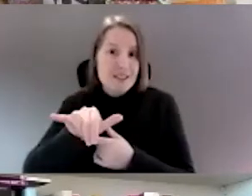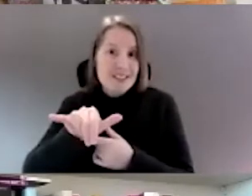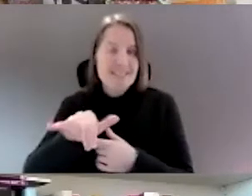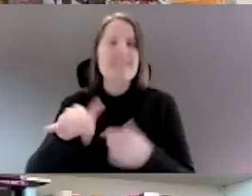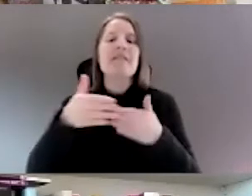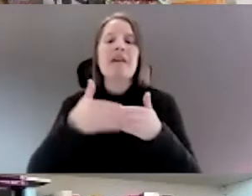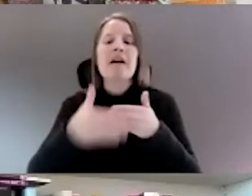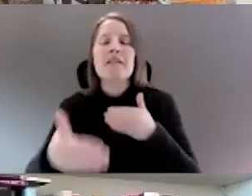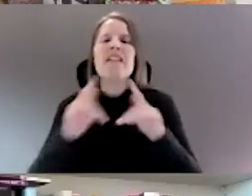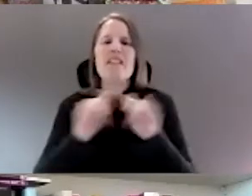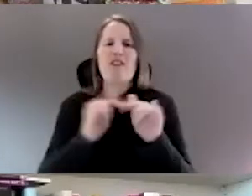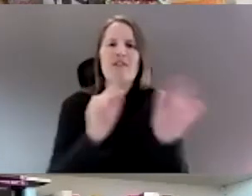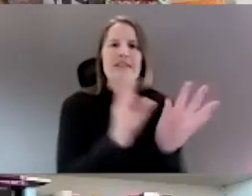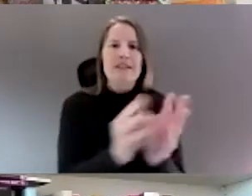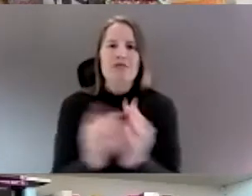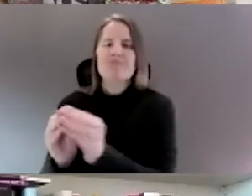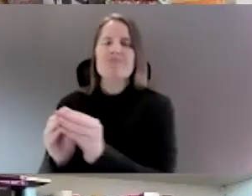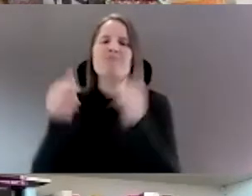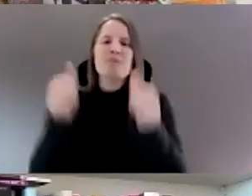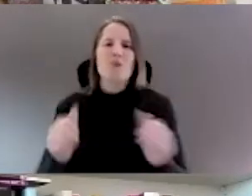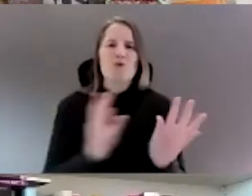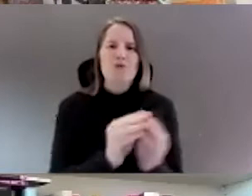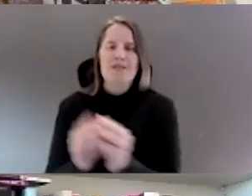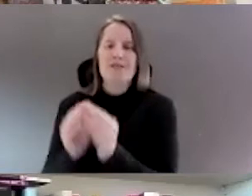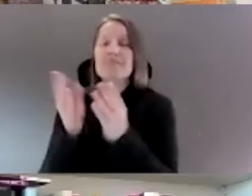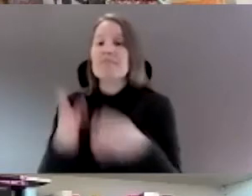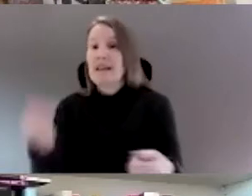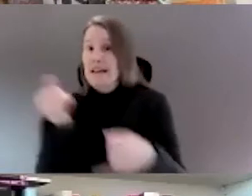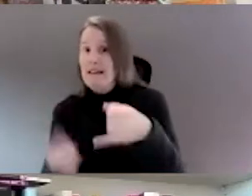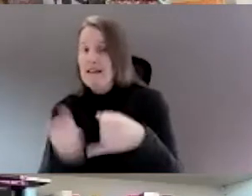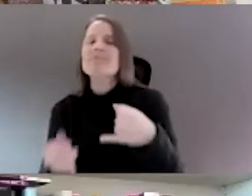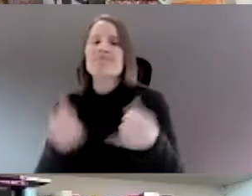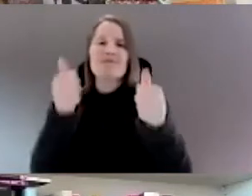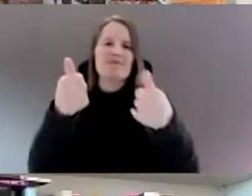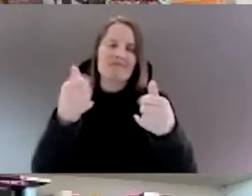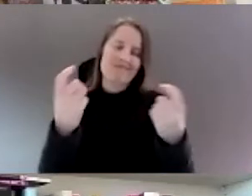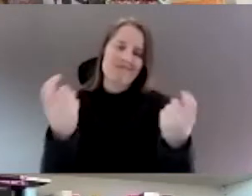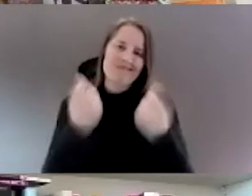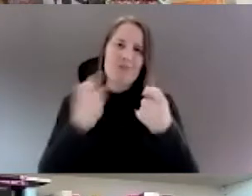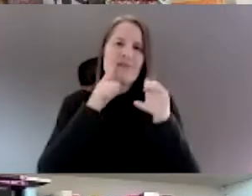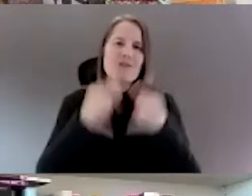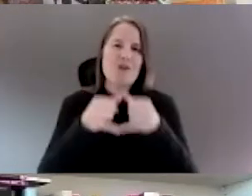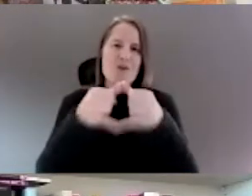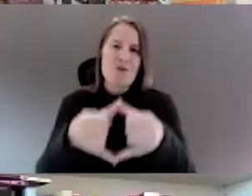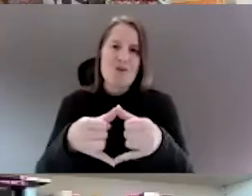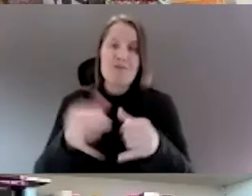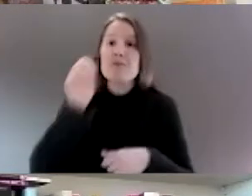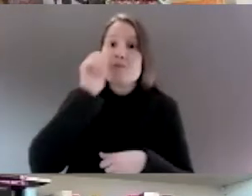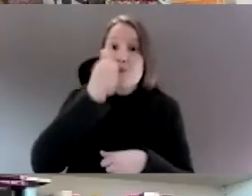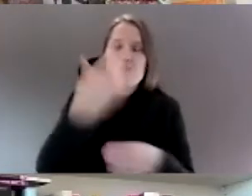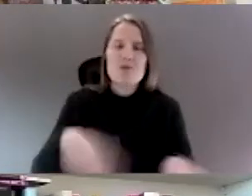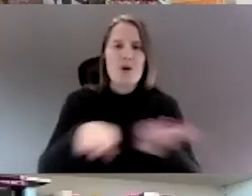and posters, and ending with our awards ceremony. Be sure to join us tomorrow for the closing plenary, where we'll hear